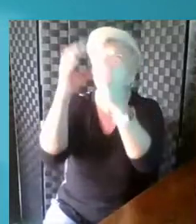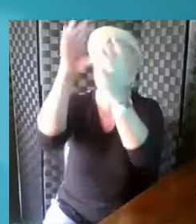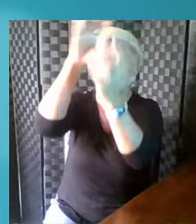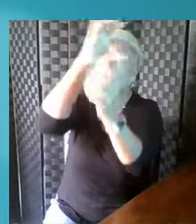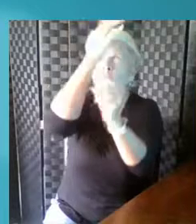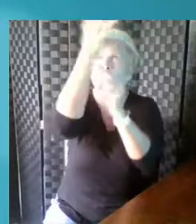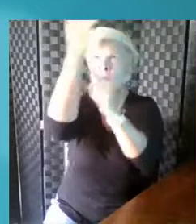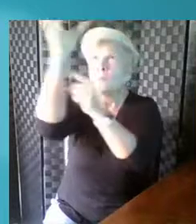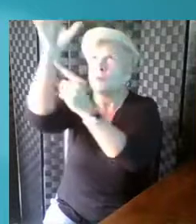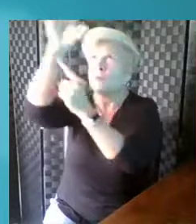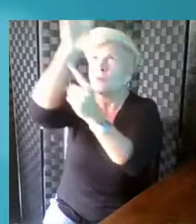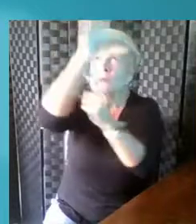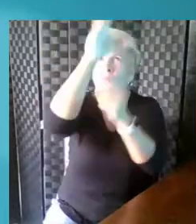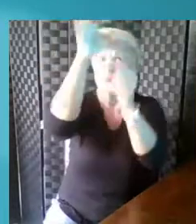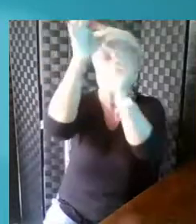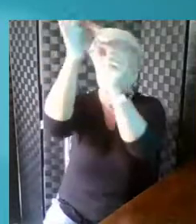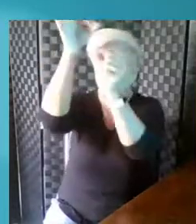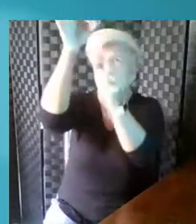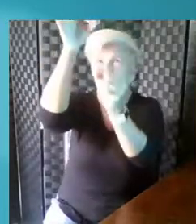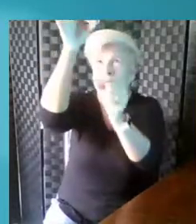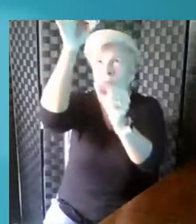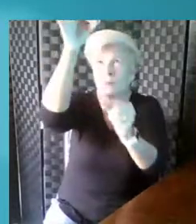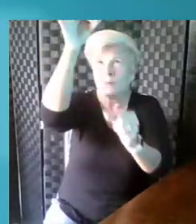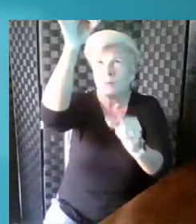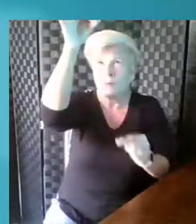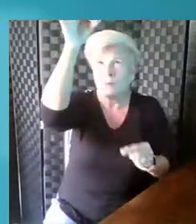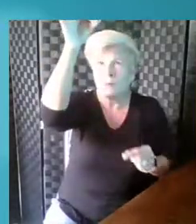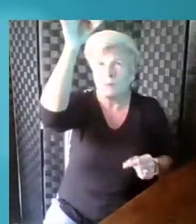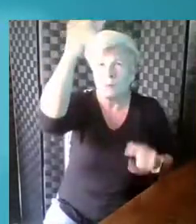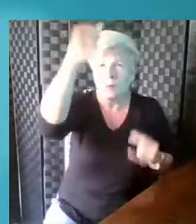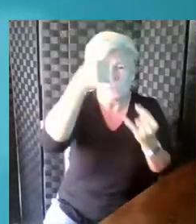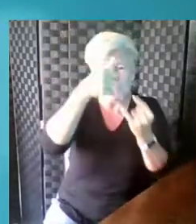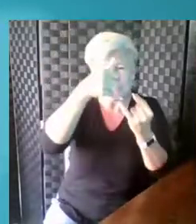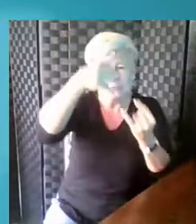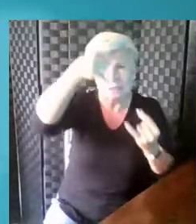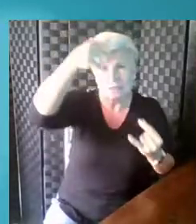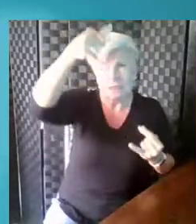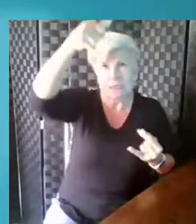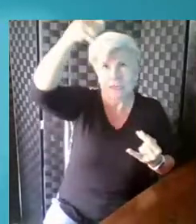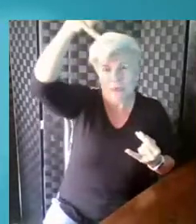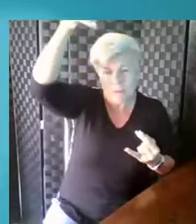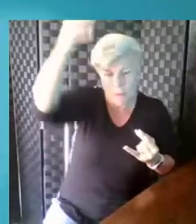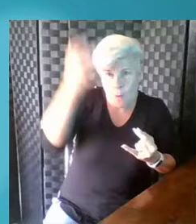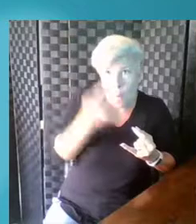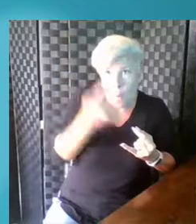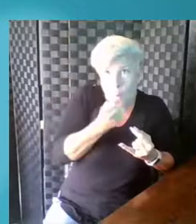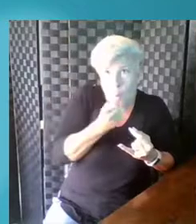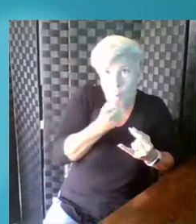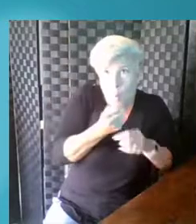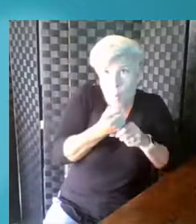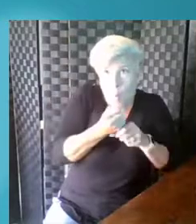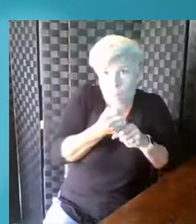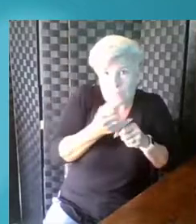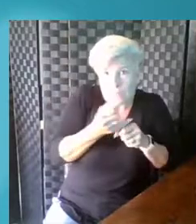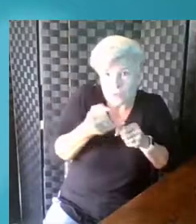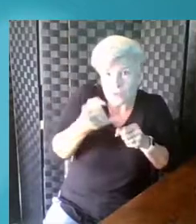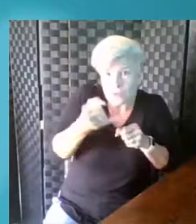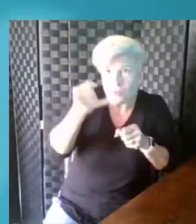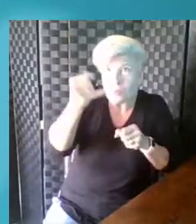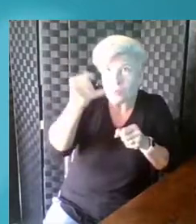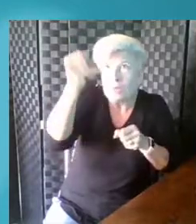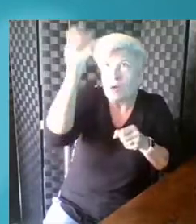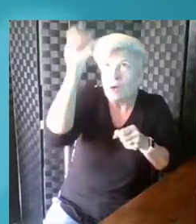string reaches all the way down to your hands. Hold on to the string. Imagine that you can feel